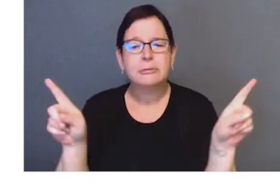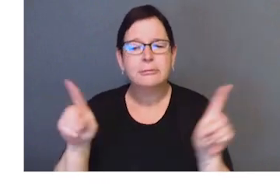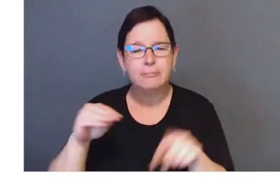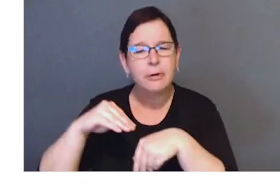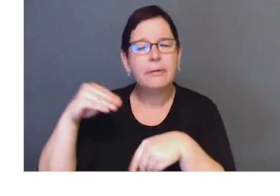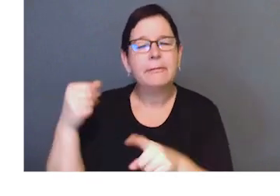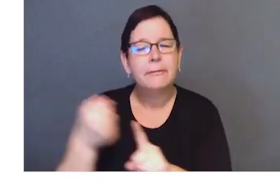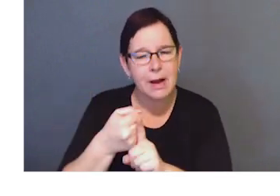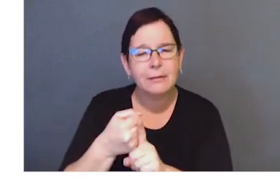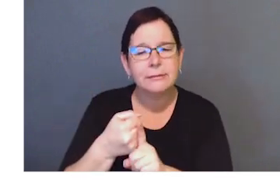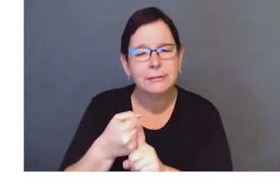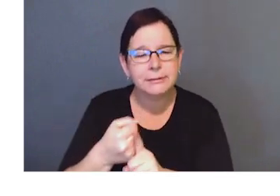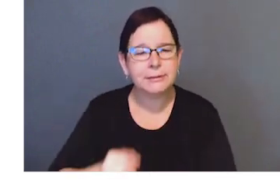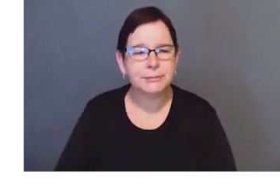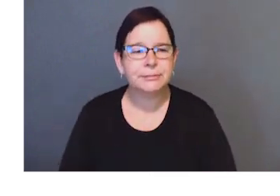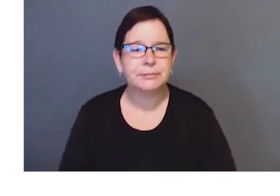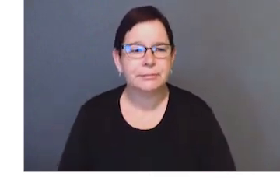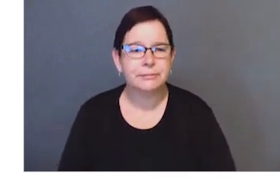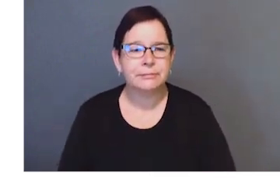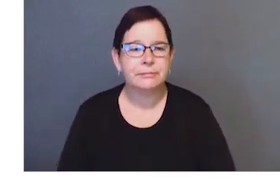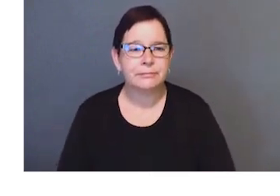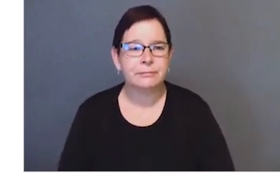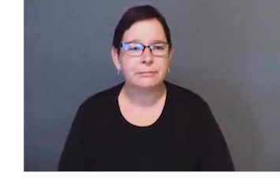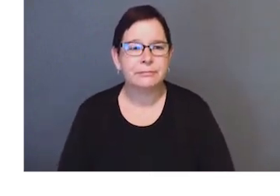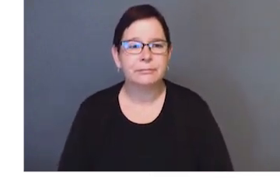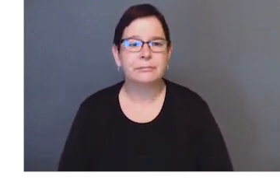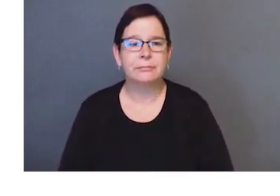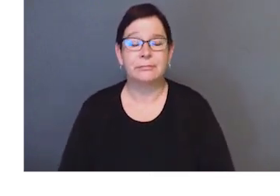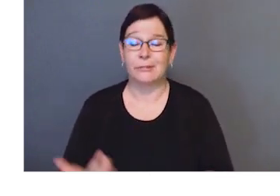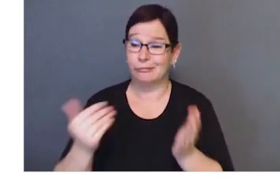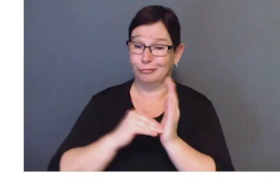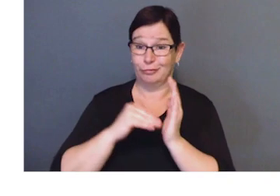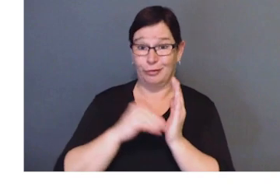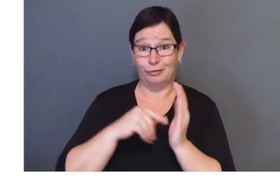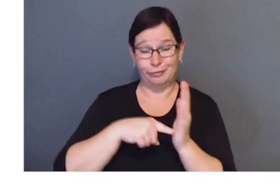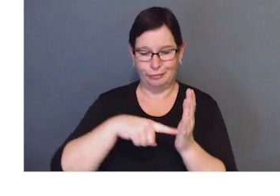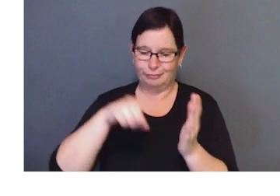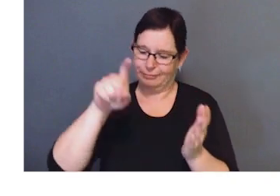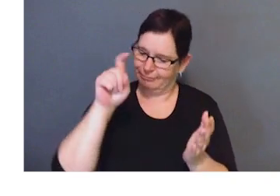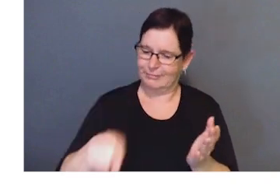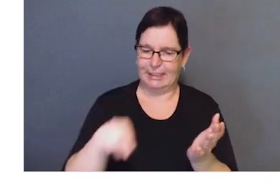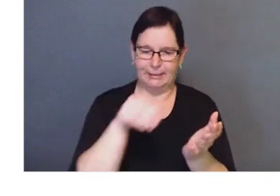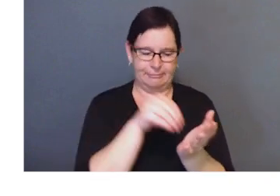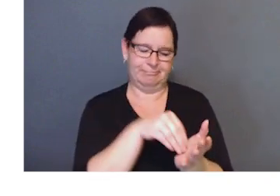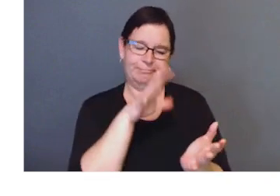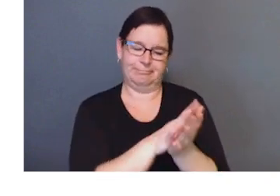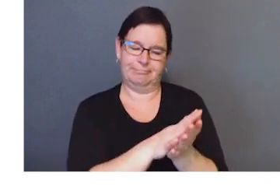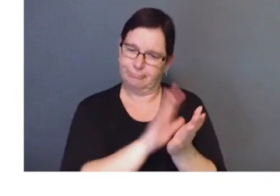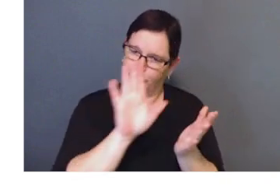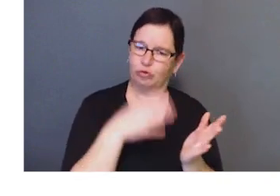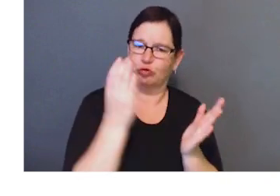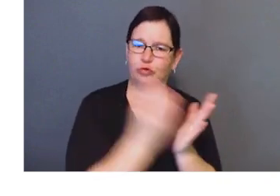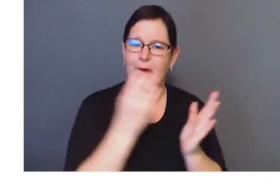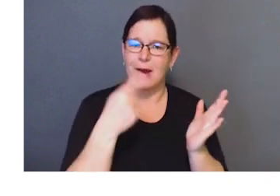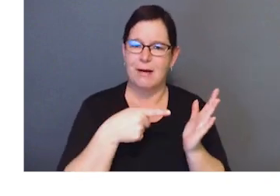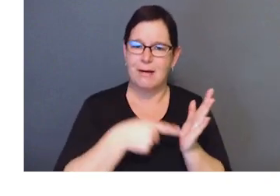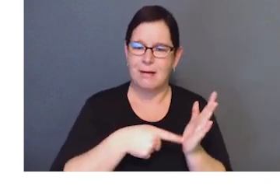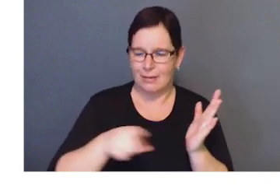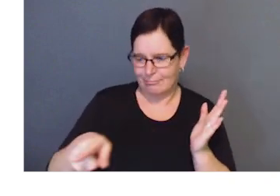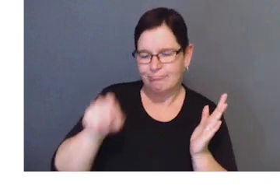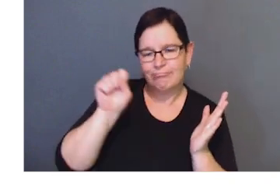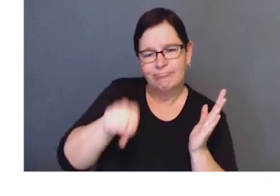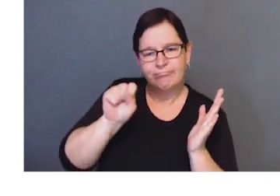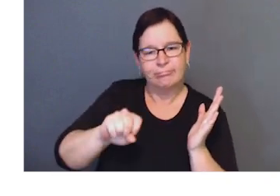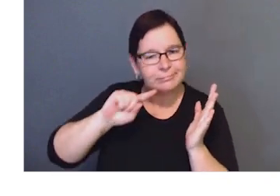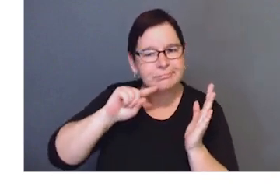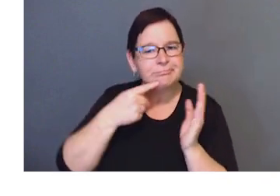A medical practitioner has to certify that you have a severe and prolonged impairment and tell us the effects of that